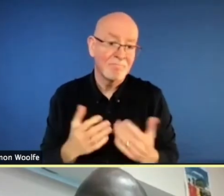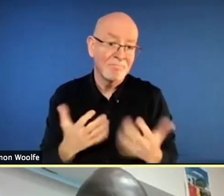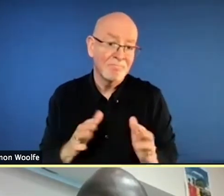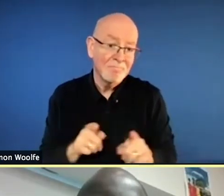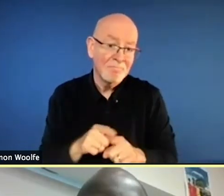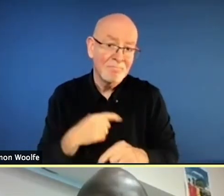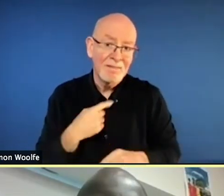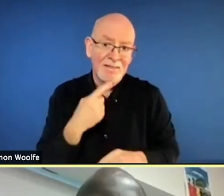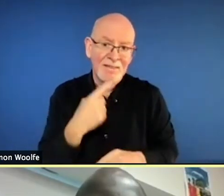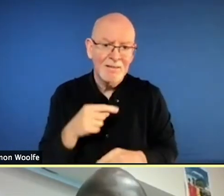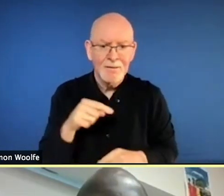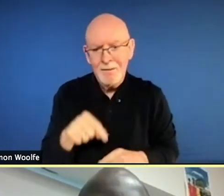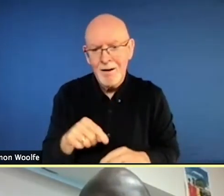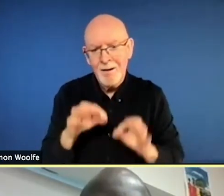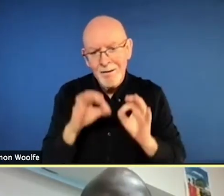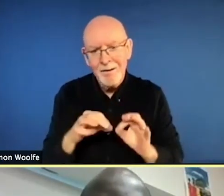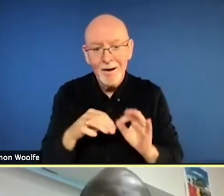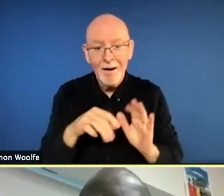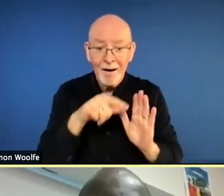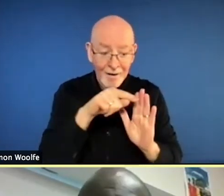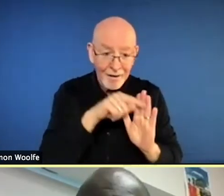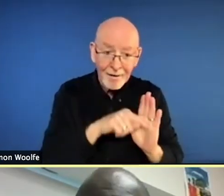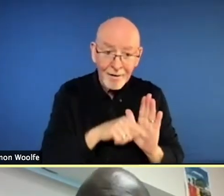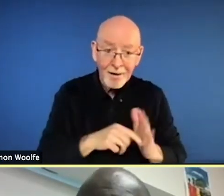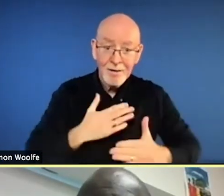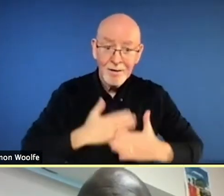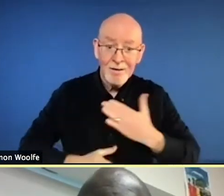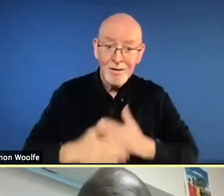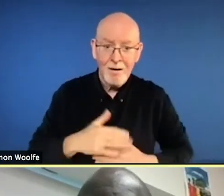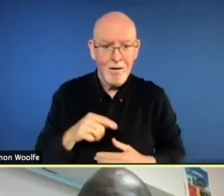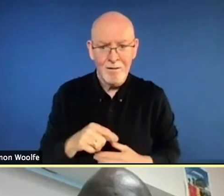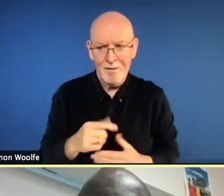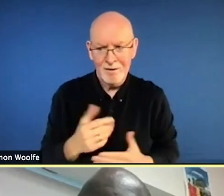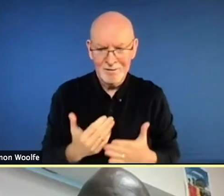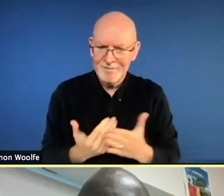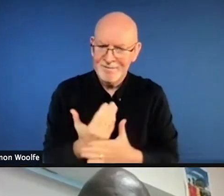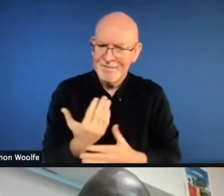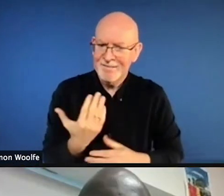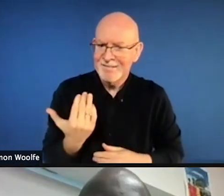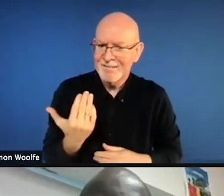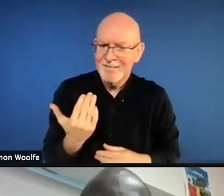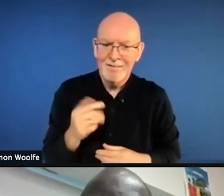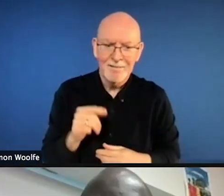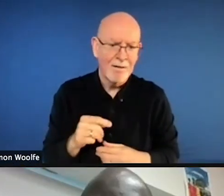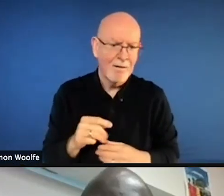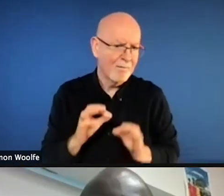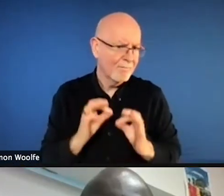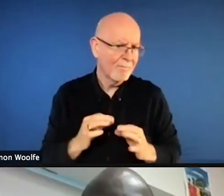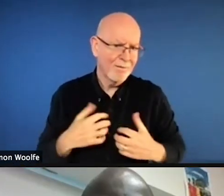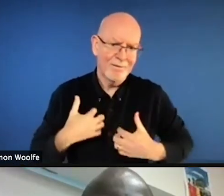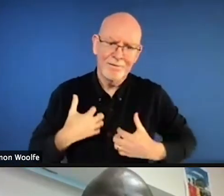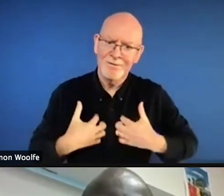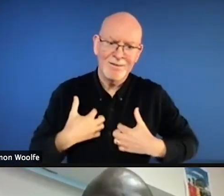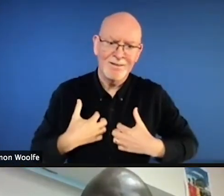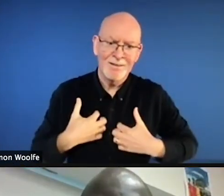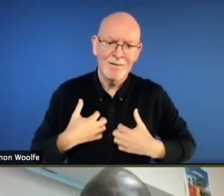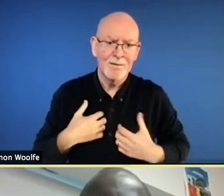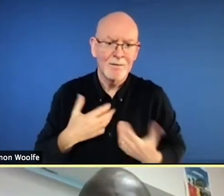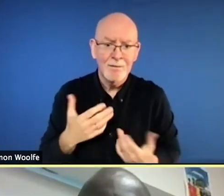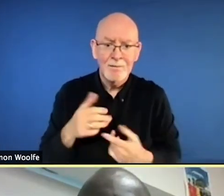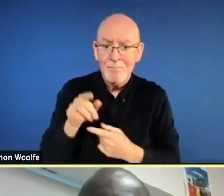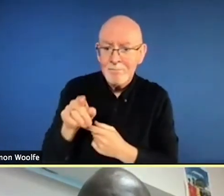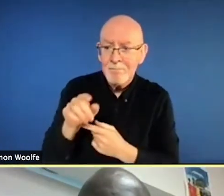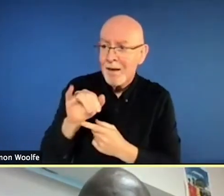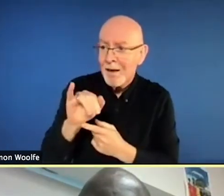with us. And I guess this is a great reflection for IASFM, that we can probably continue, even